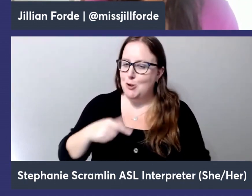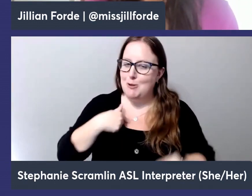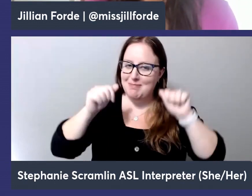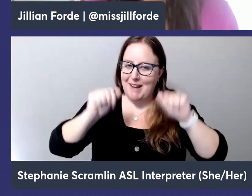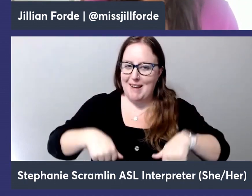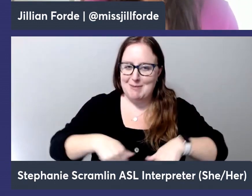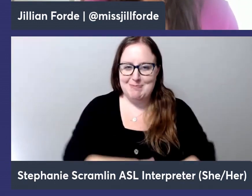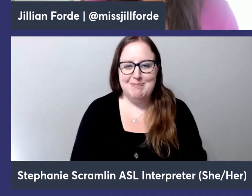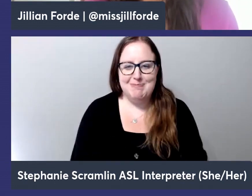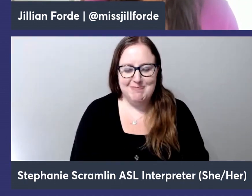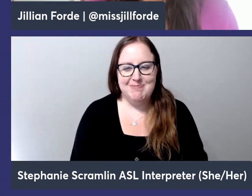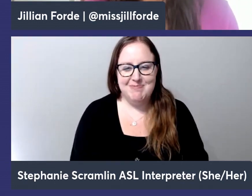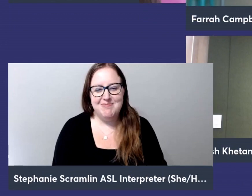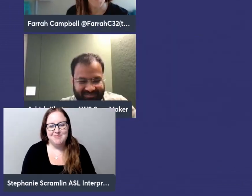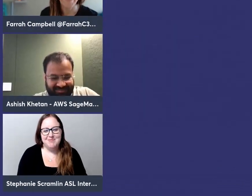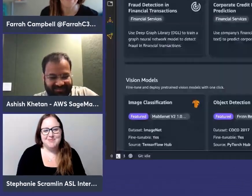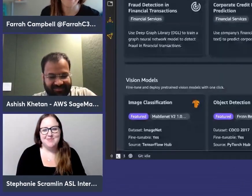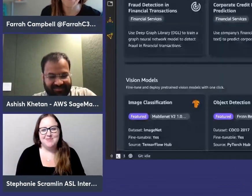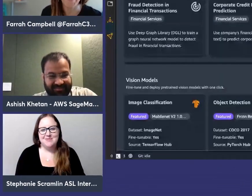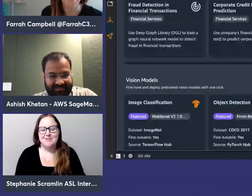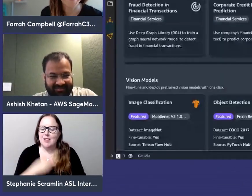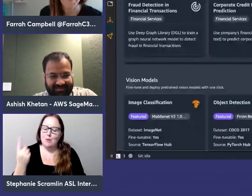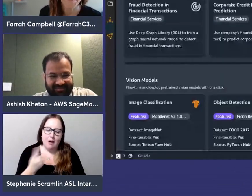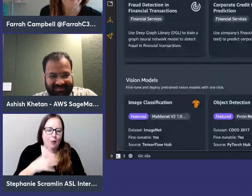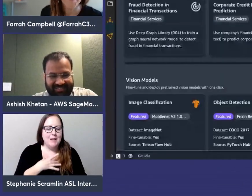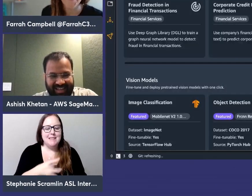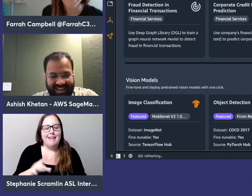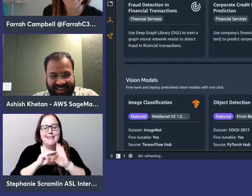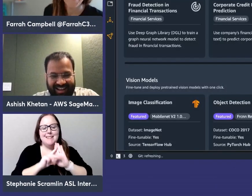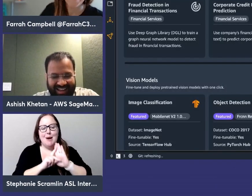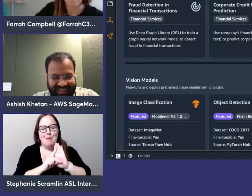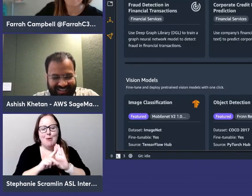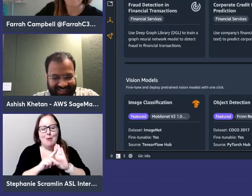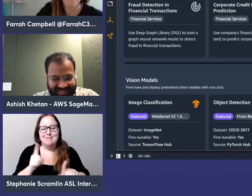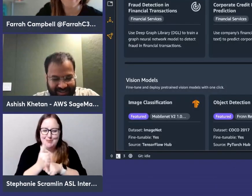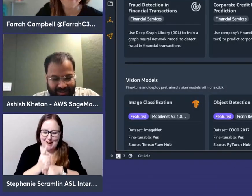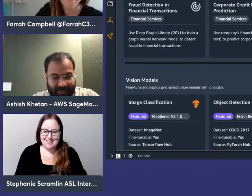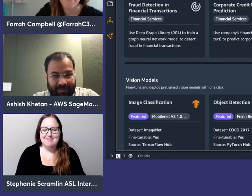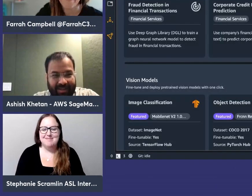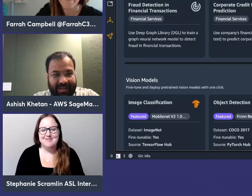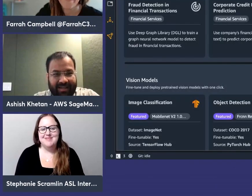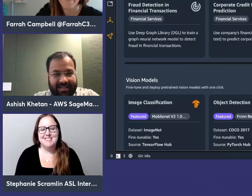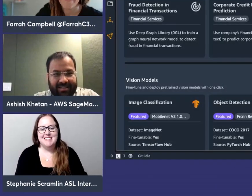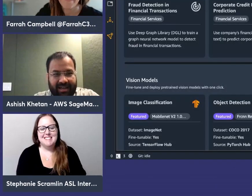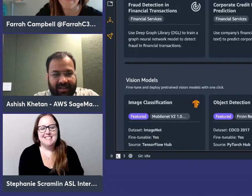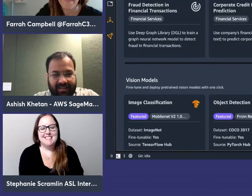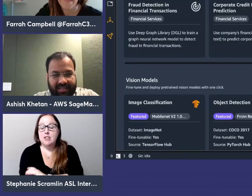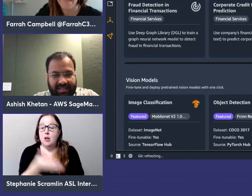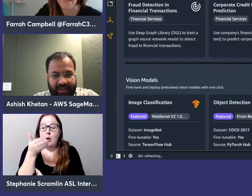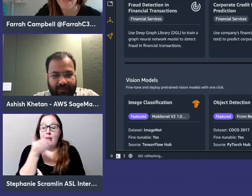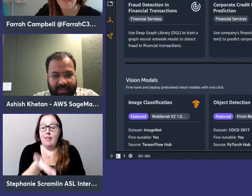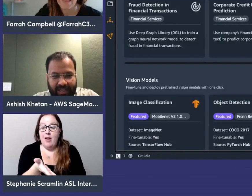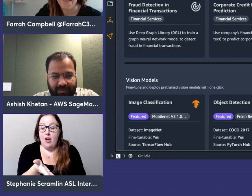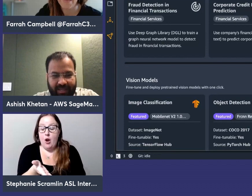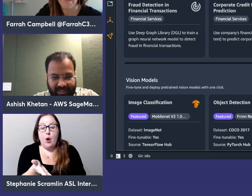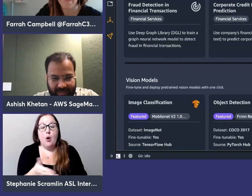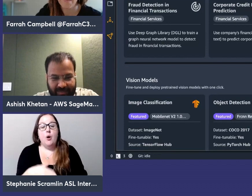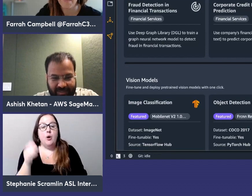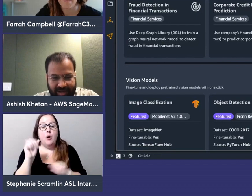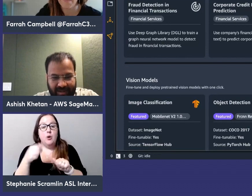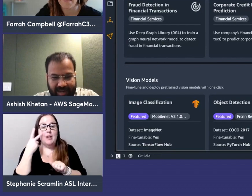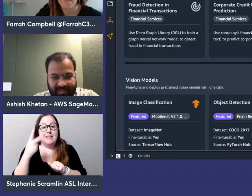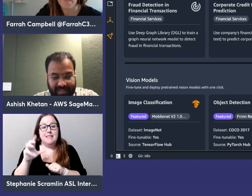see a demo. All right. We always like demos. Yeah. Right. So here it is, the screen of